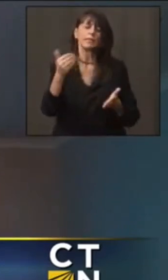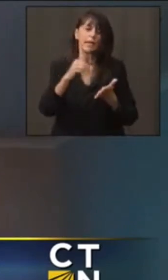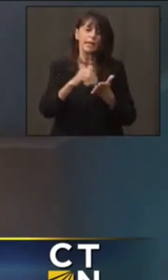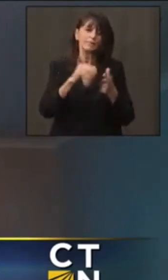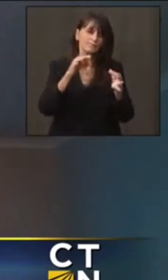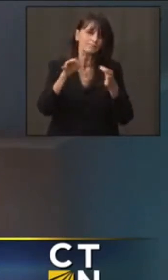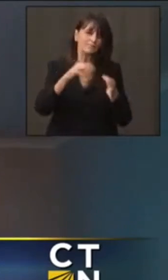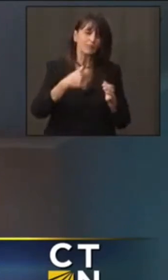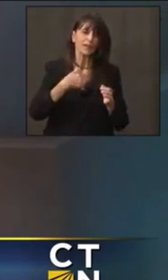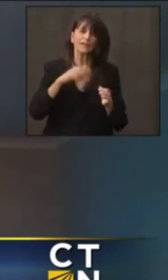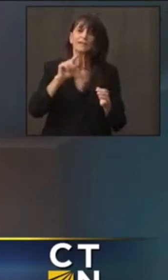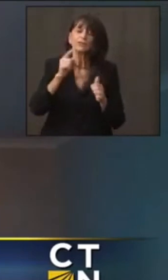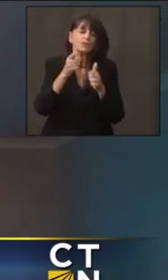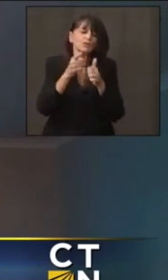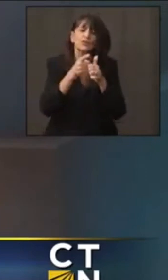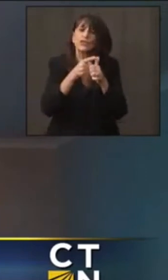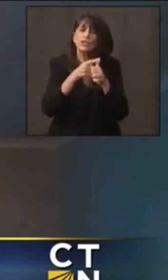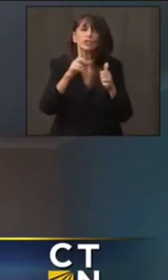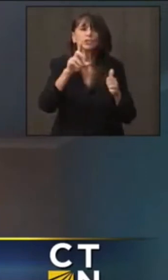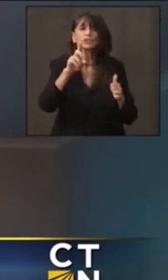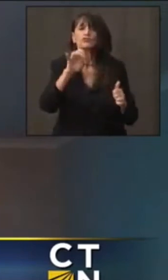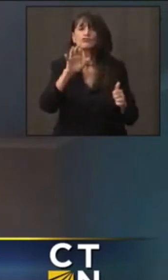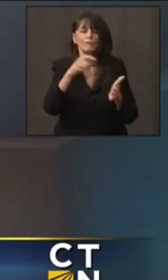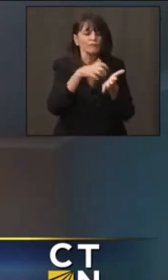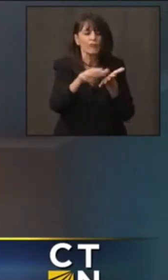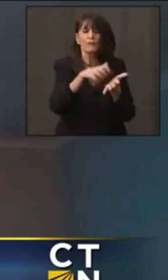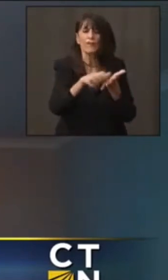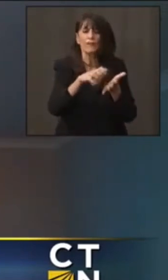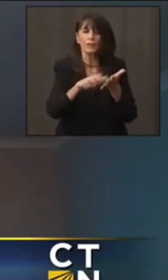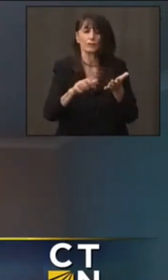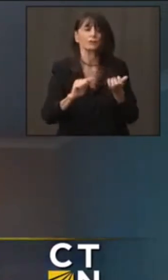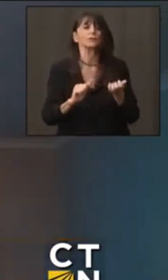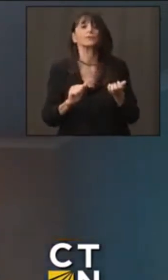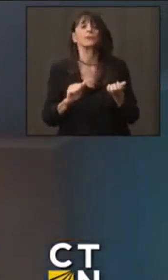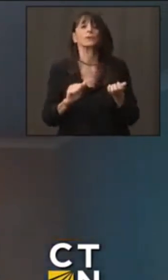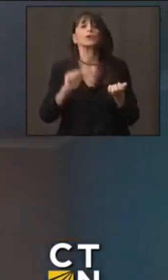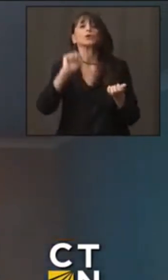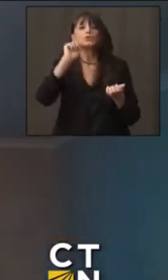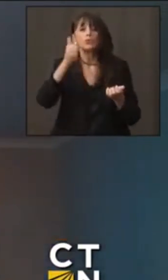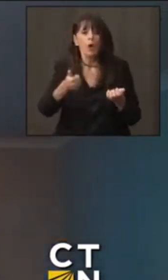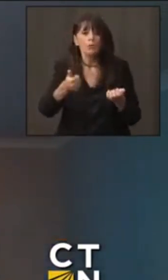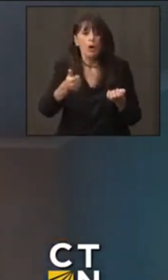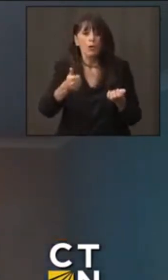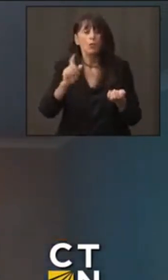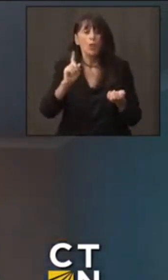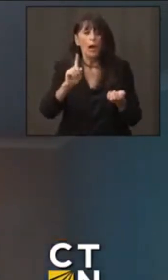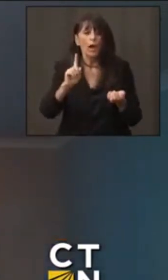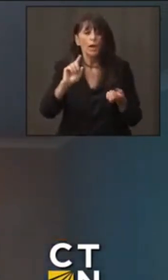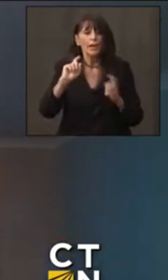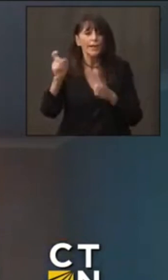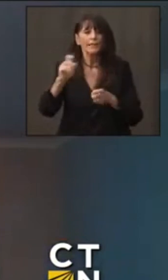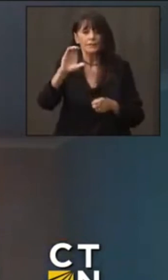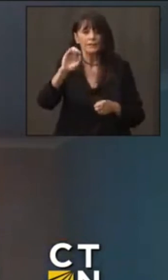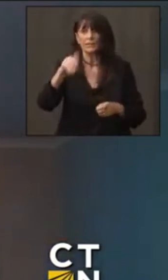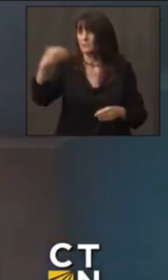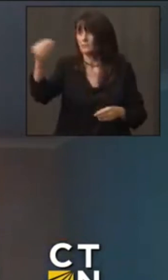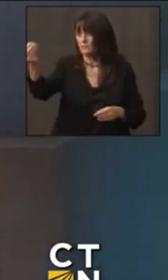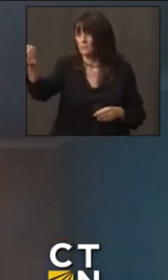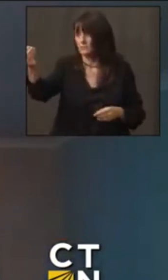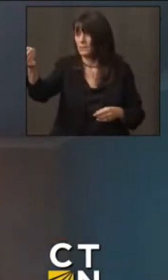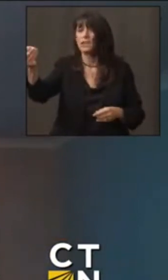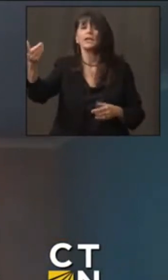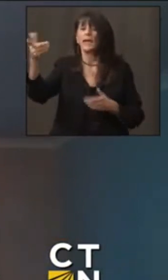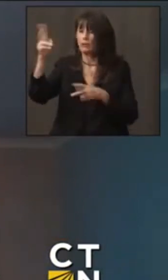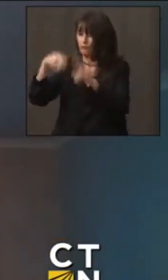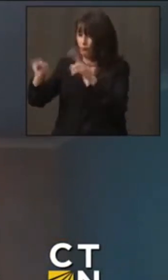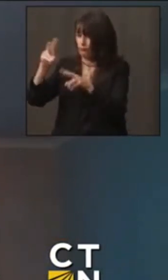this is an initial draft plan. It'll get submitted tomorrow, and as soon as it's submitted, we'll start editing it again. So